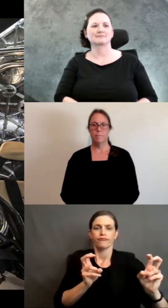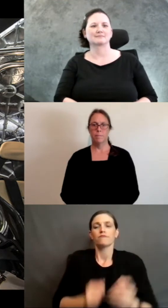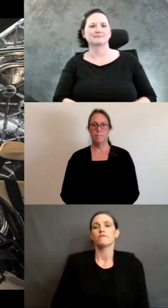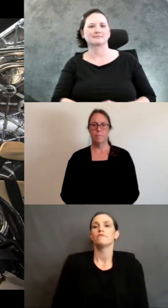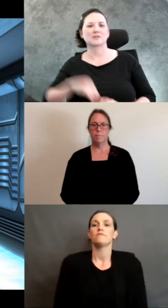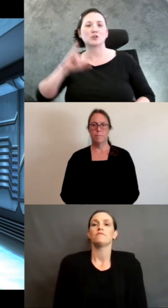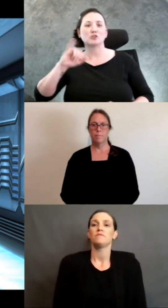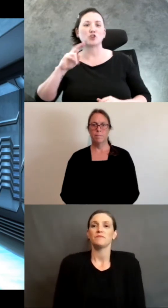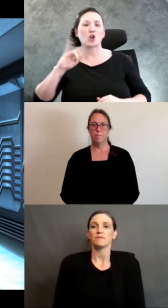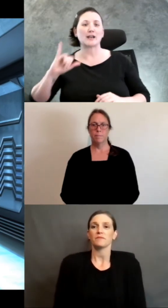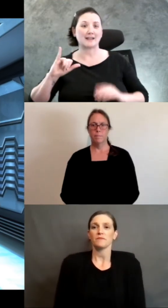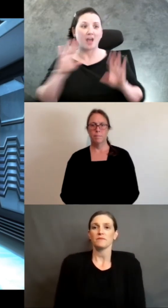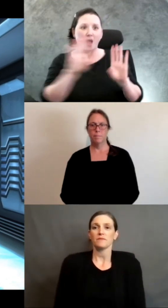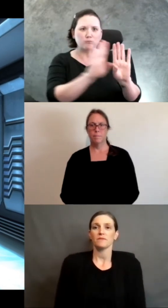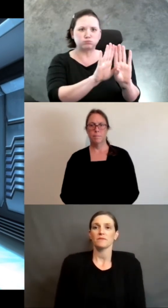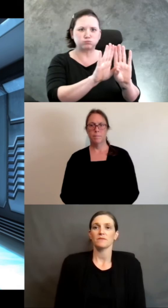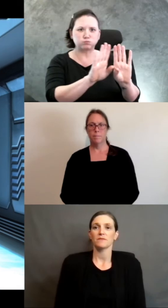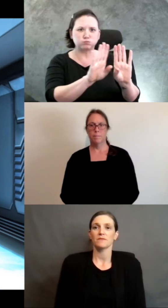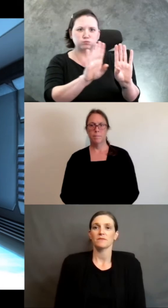opening.